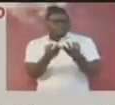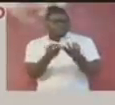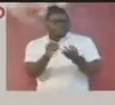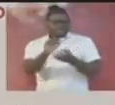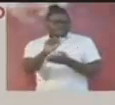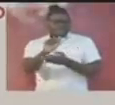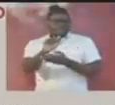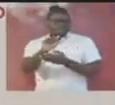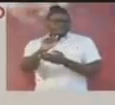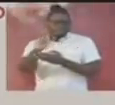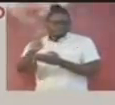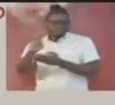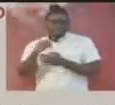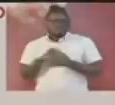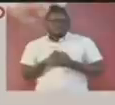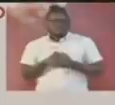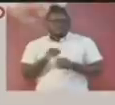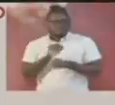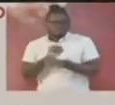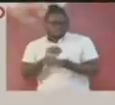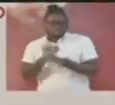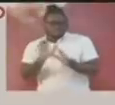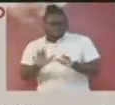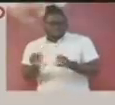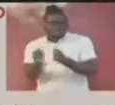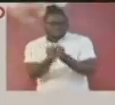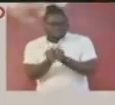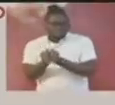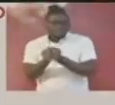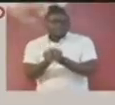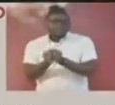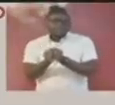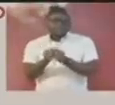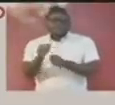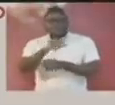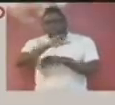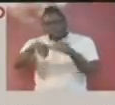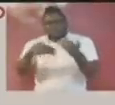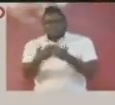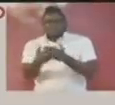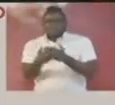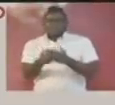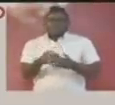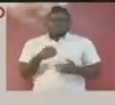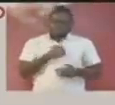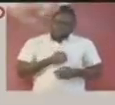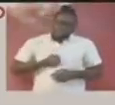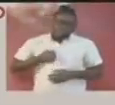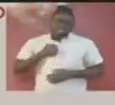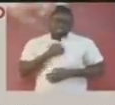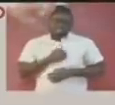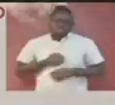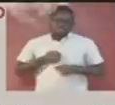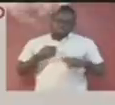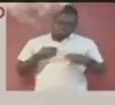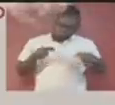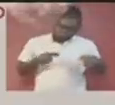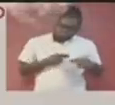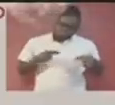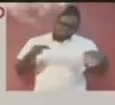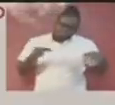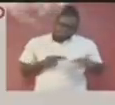work colleagues, and everyone else that's grieving at this time. It is a difficult experience to have to go through.